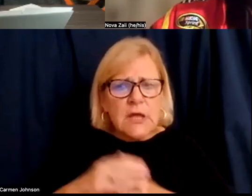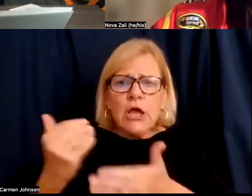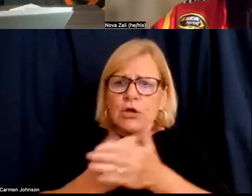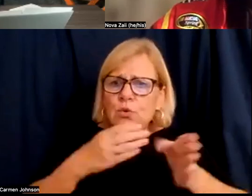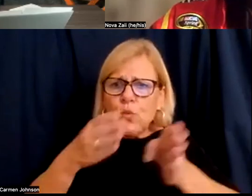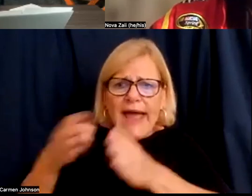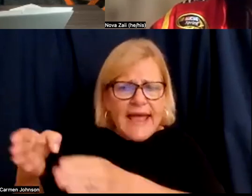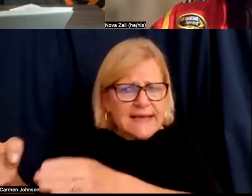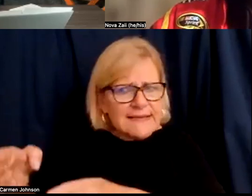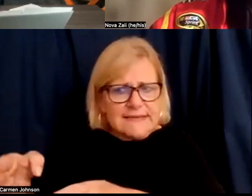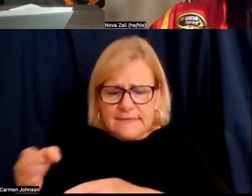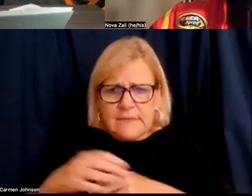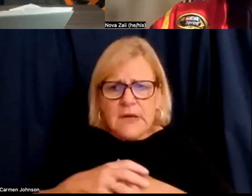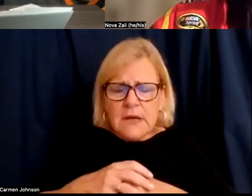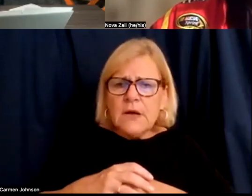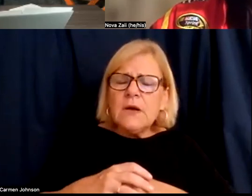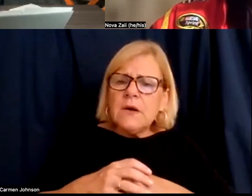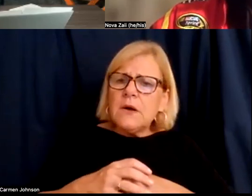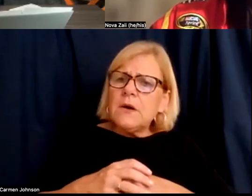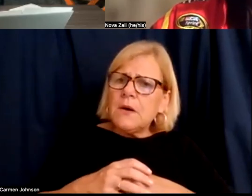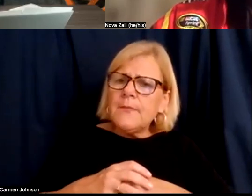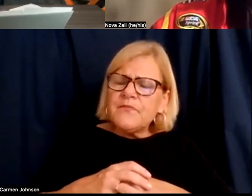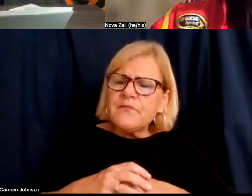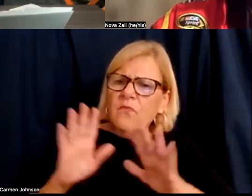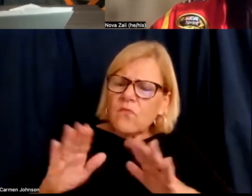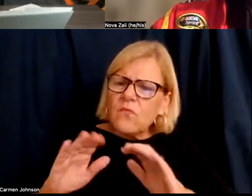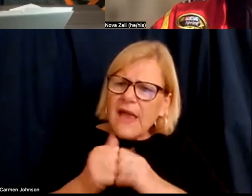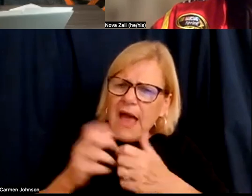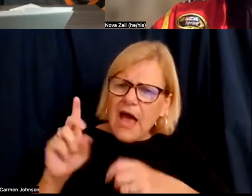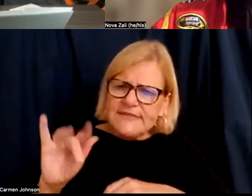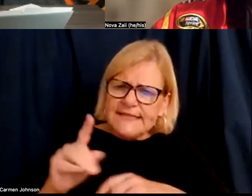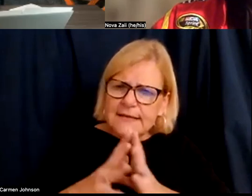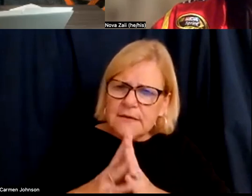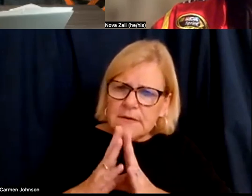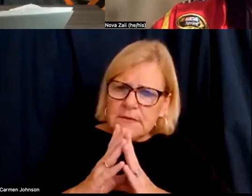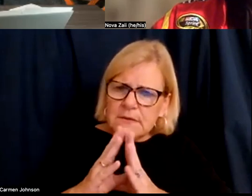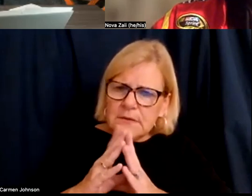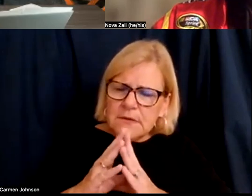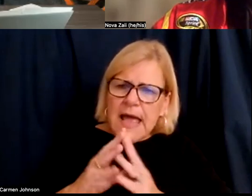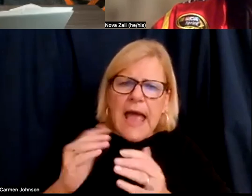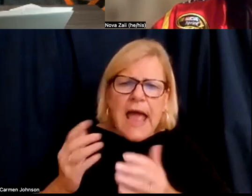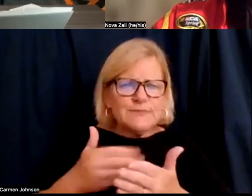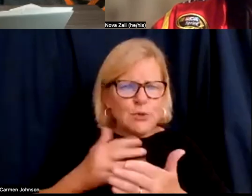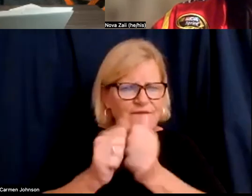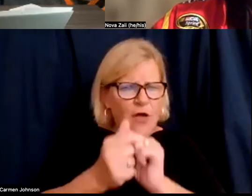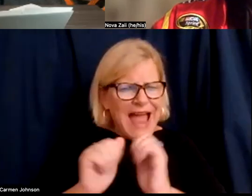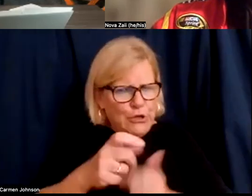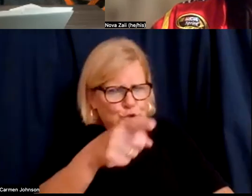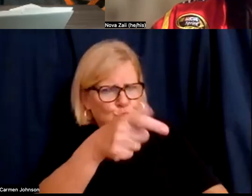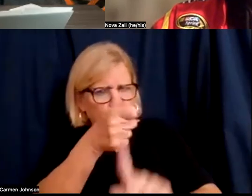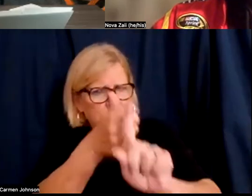new facets online. Um, how has as music evolves, how have you